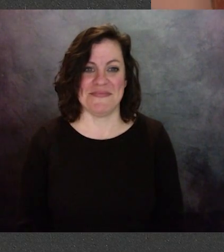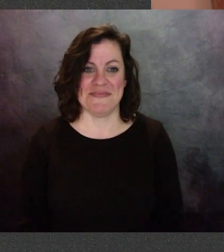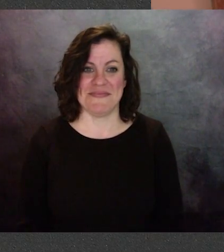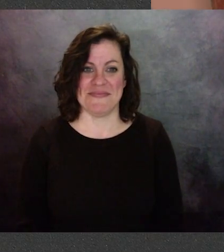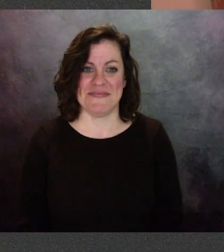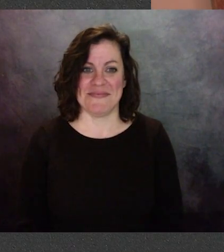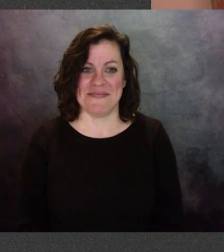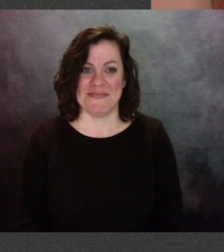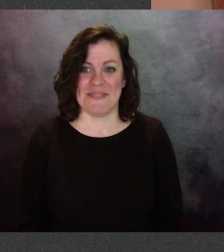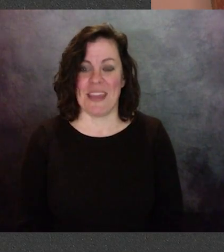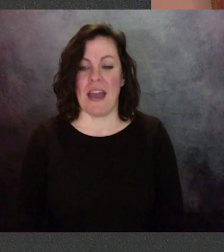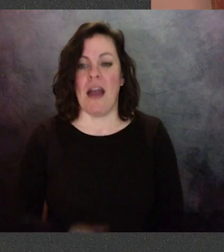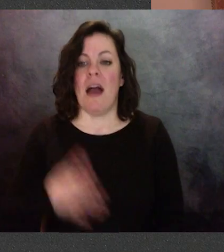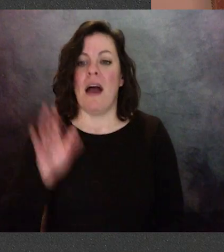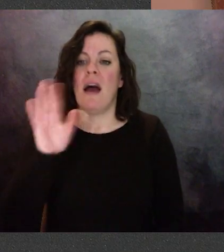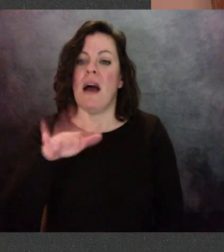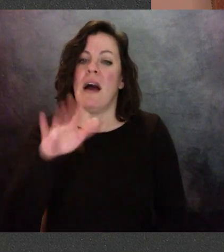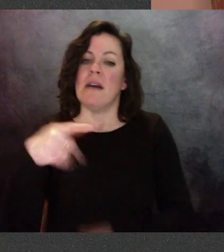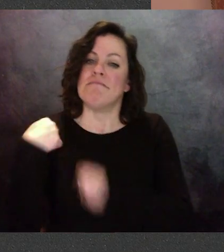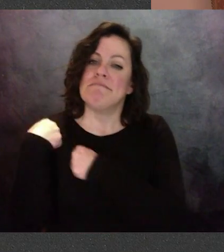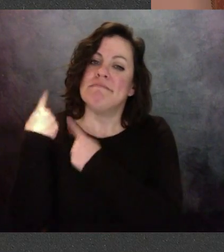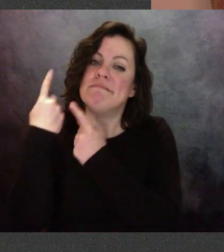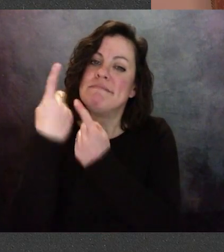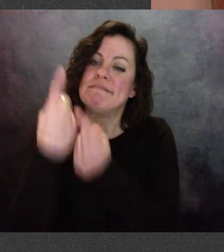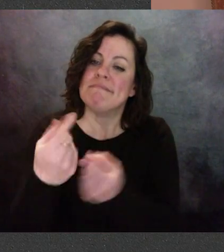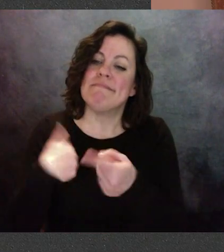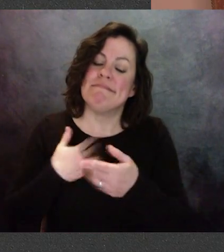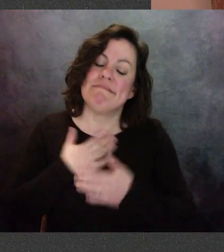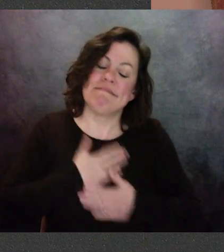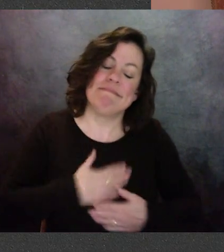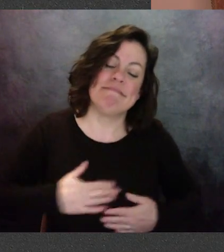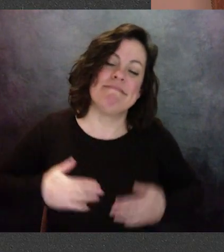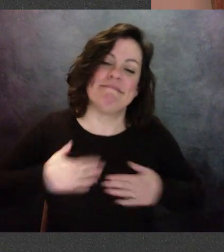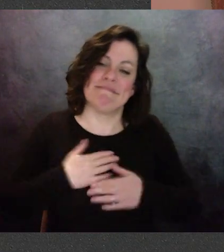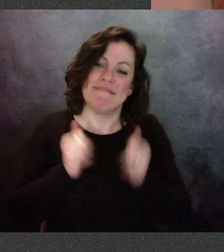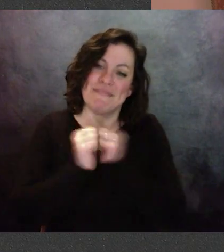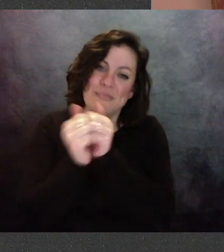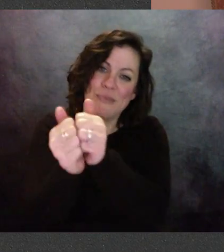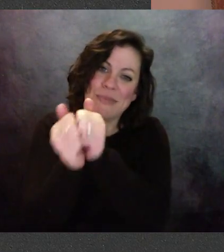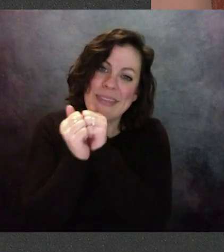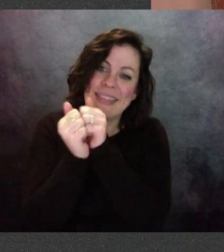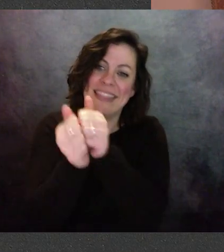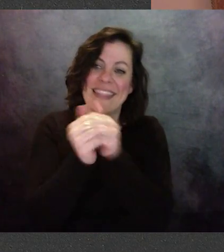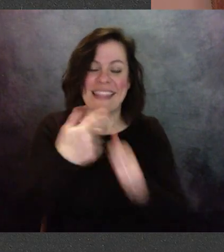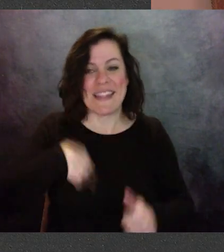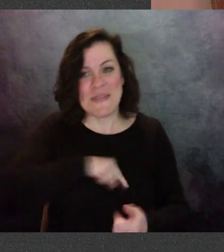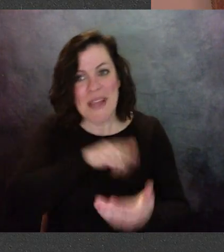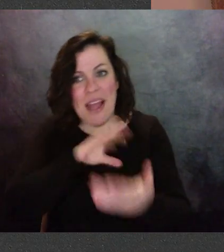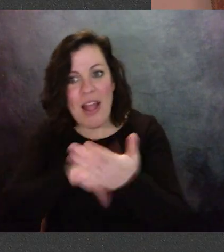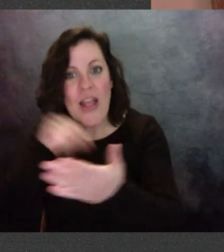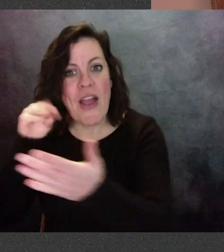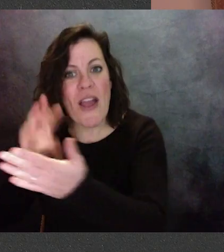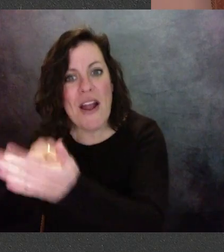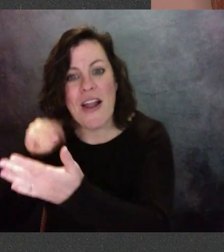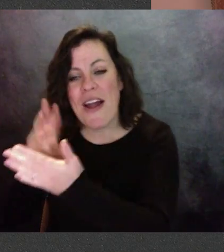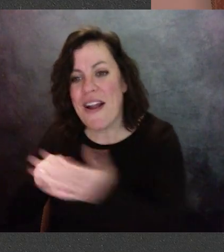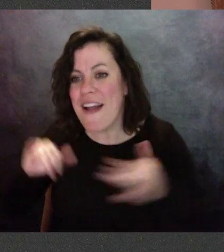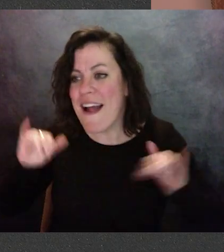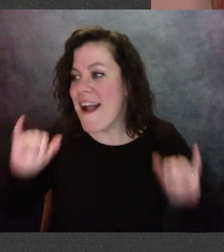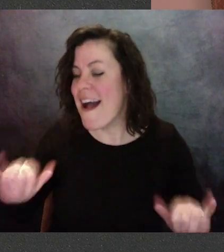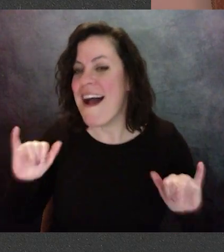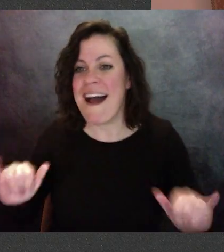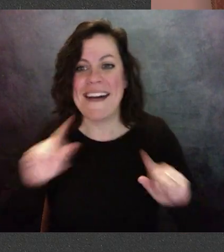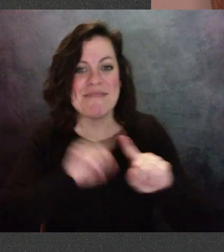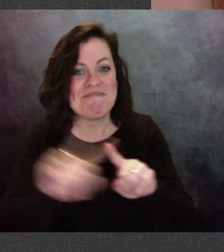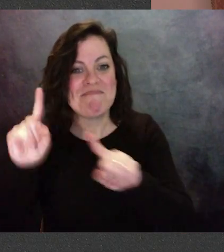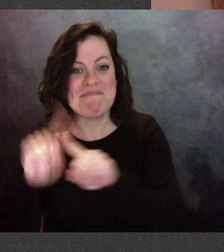I have had another great day learning with you at home. I always have fun learning something new all the time when I'm